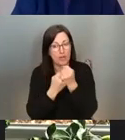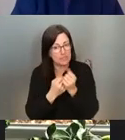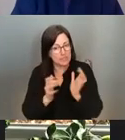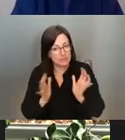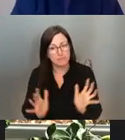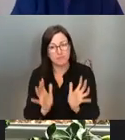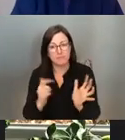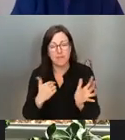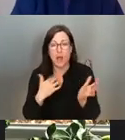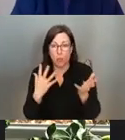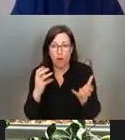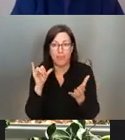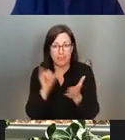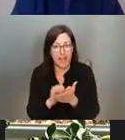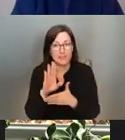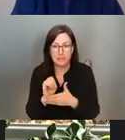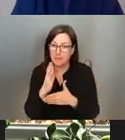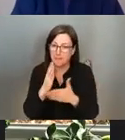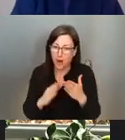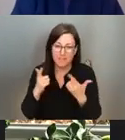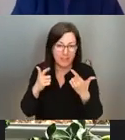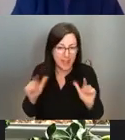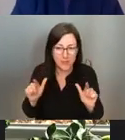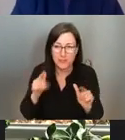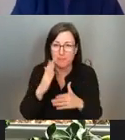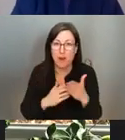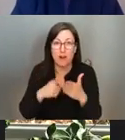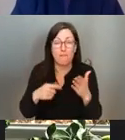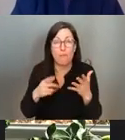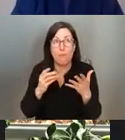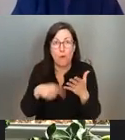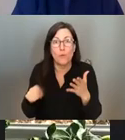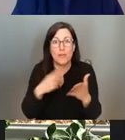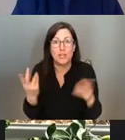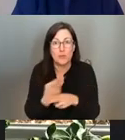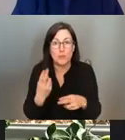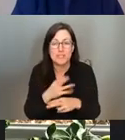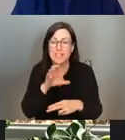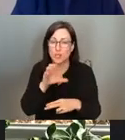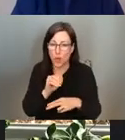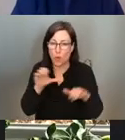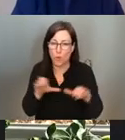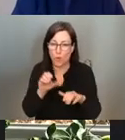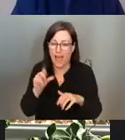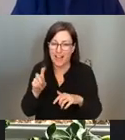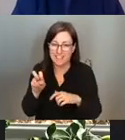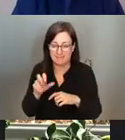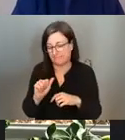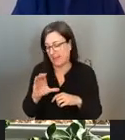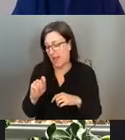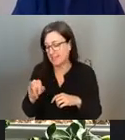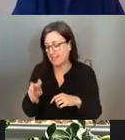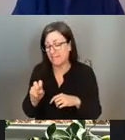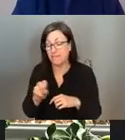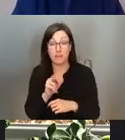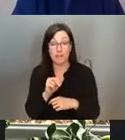I want that to be part of the language and part of what we use, and it's a coactive learning approach. The Nevada Dual